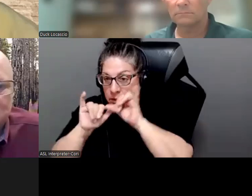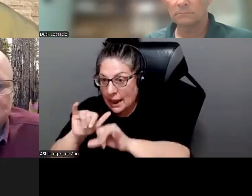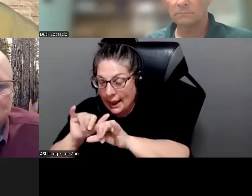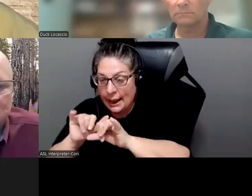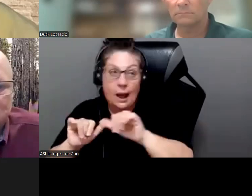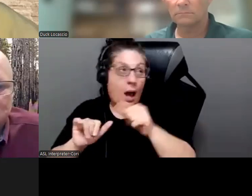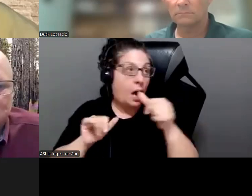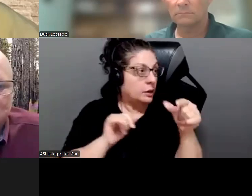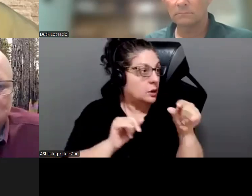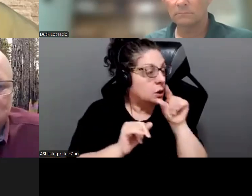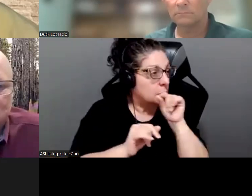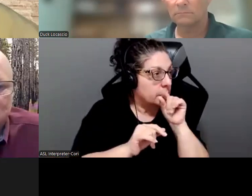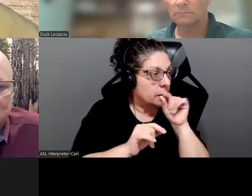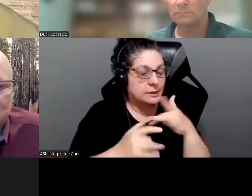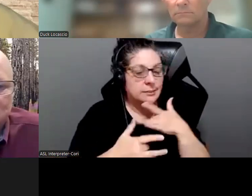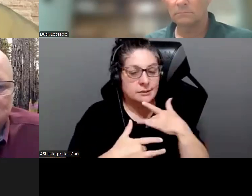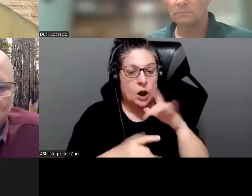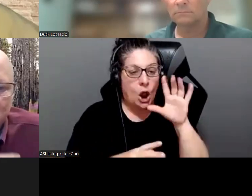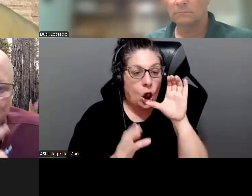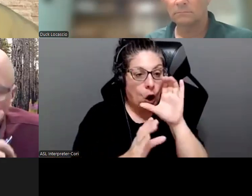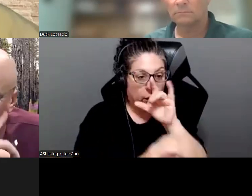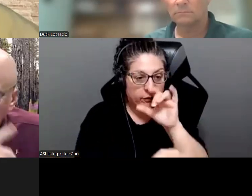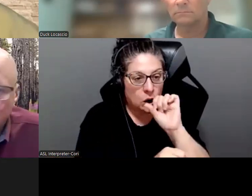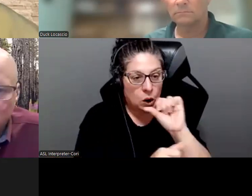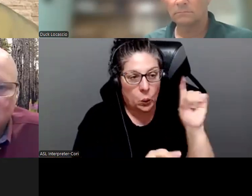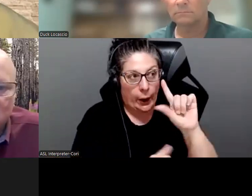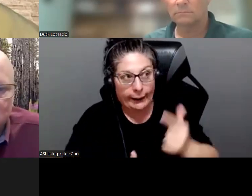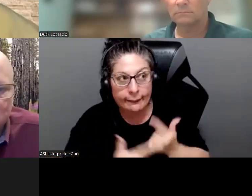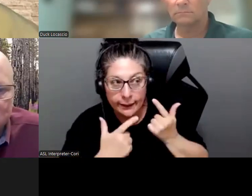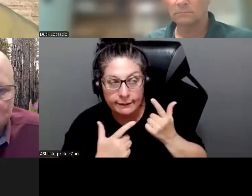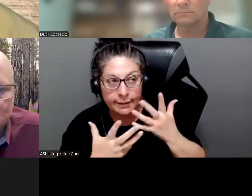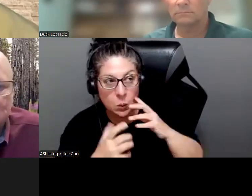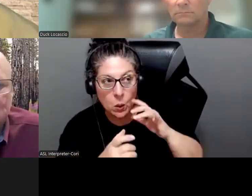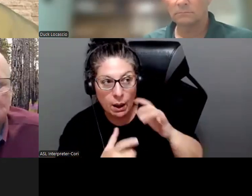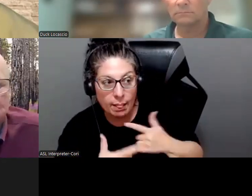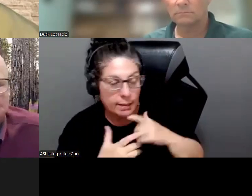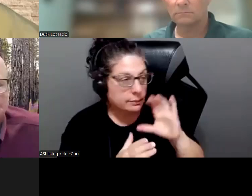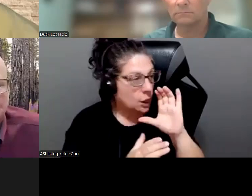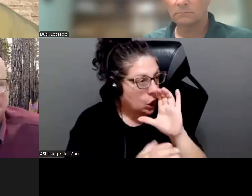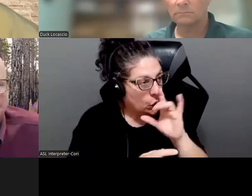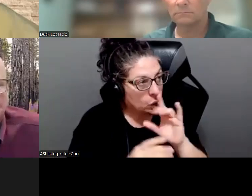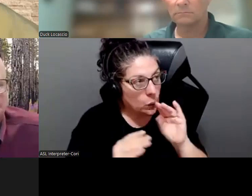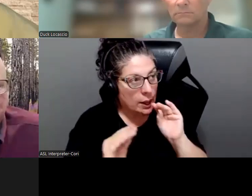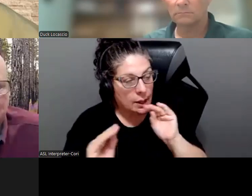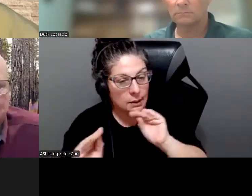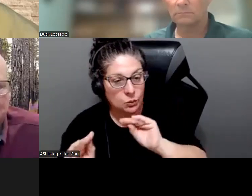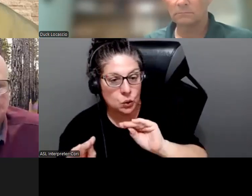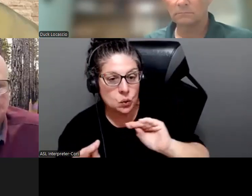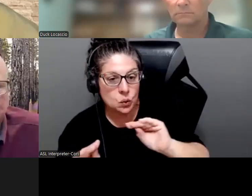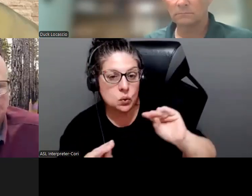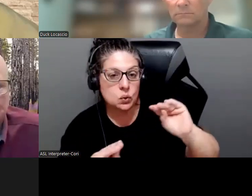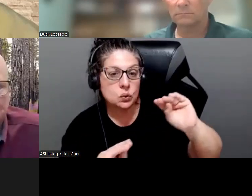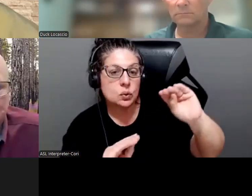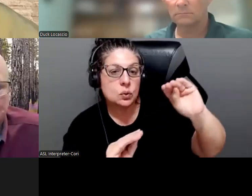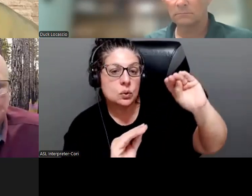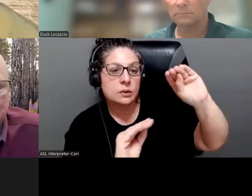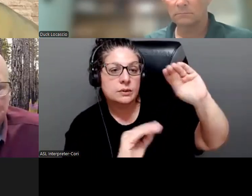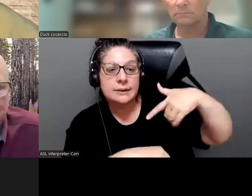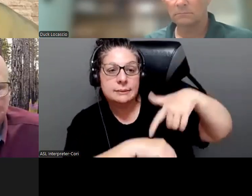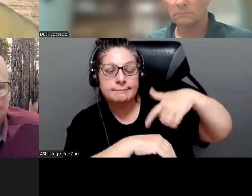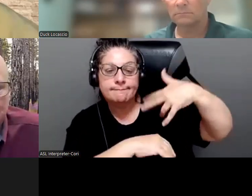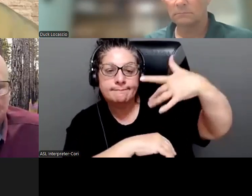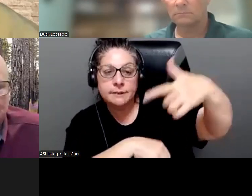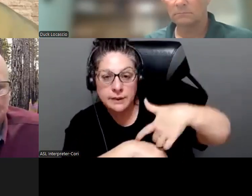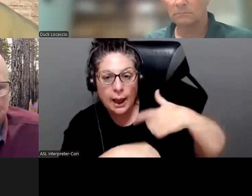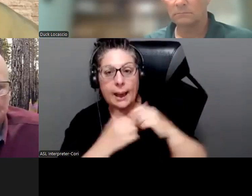warblers are looking for habitat, and they're looking for a habitat type that moves across the landscape over time.